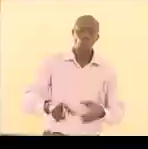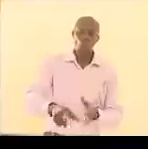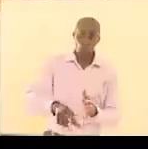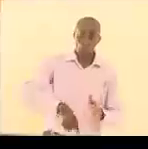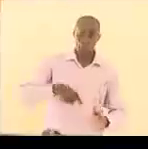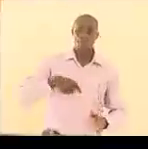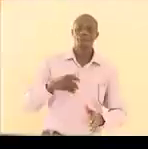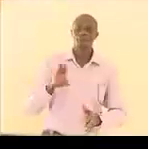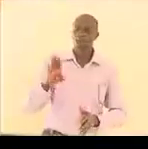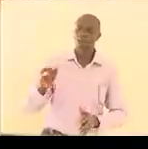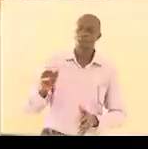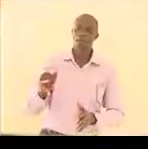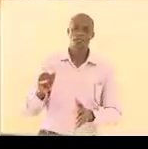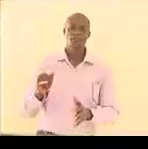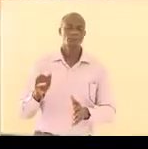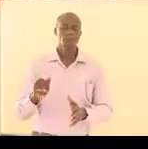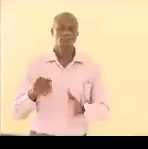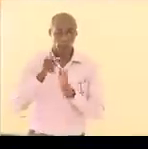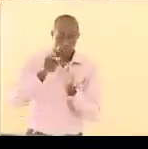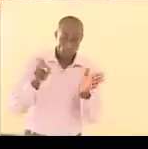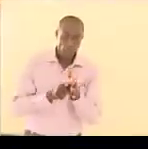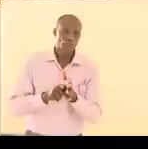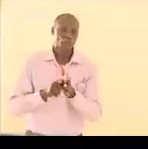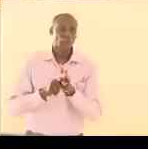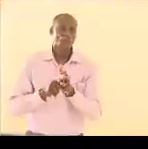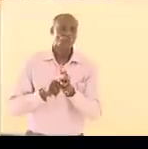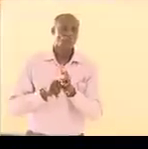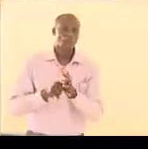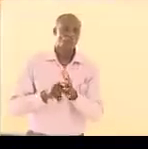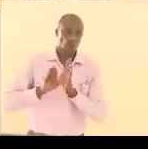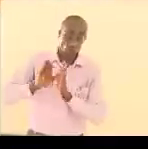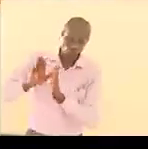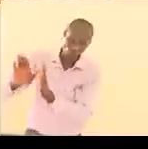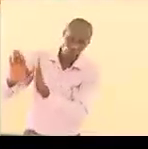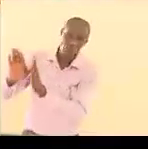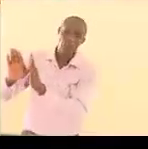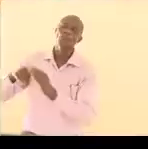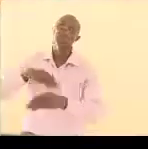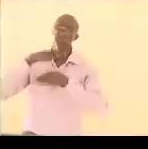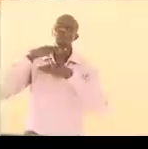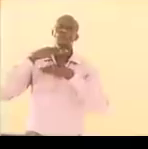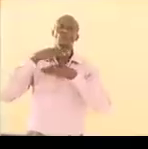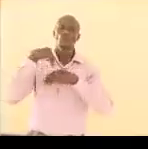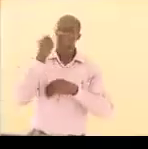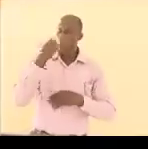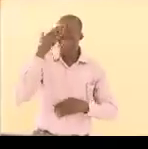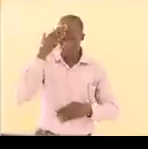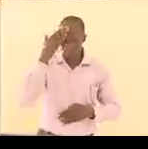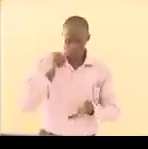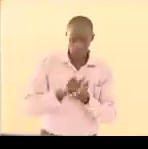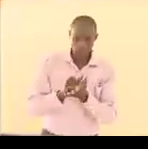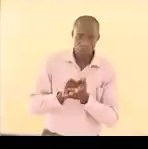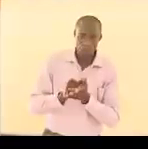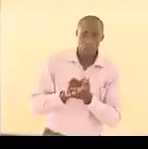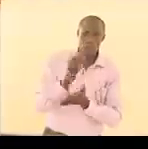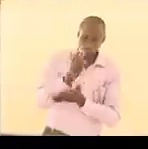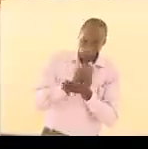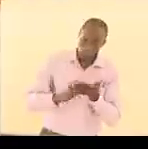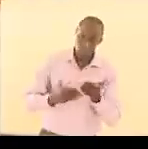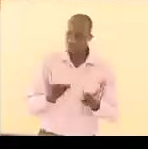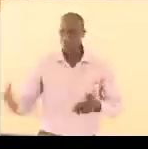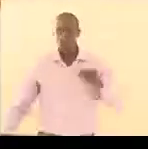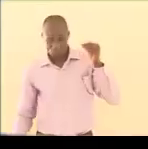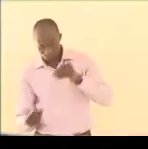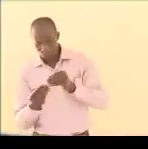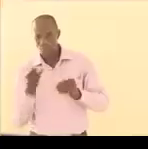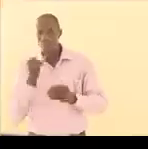the principle of deferred gratification. It is only the true believer who can live by deferred gratification, who knows that